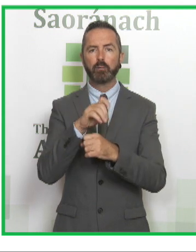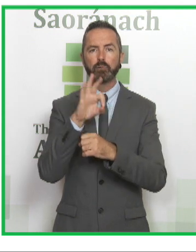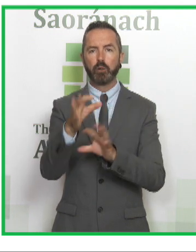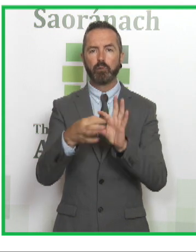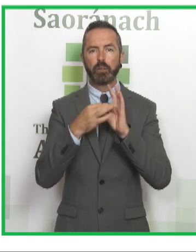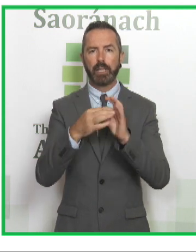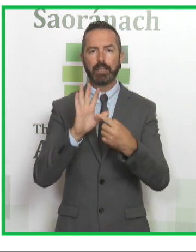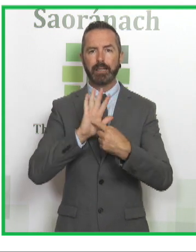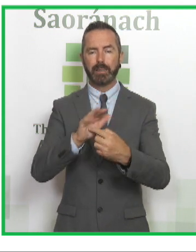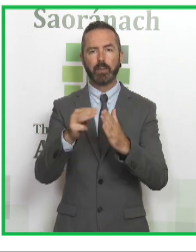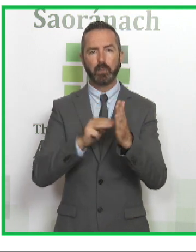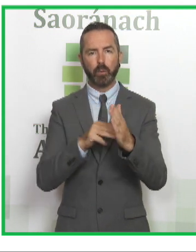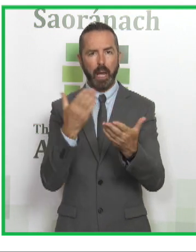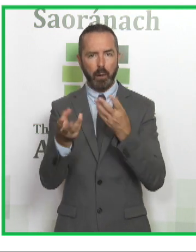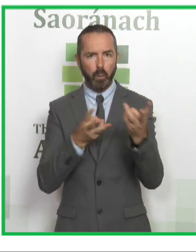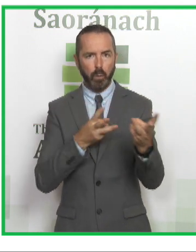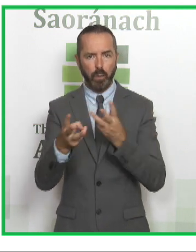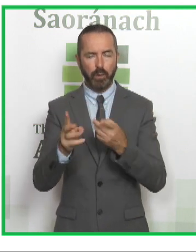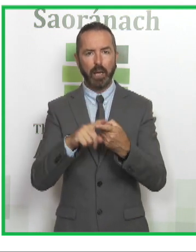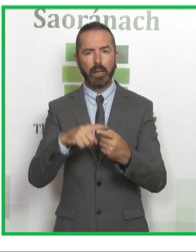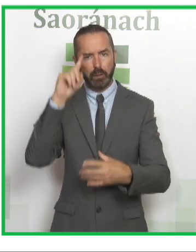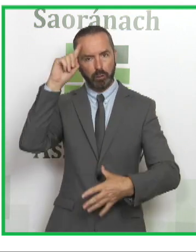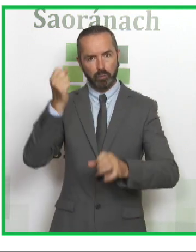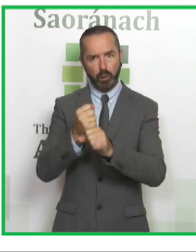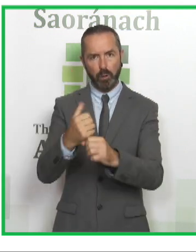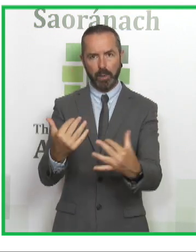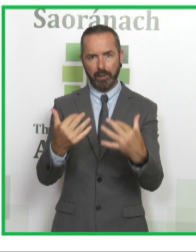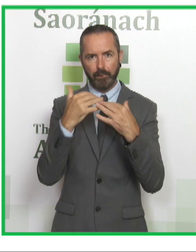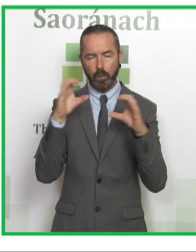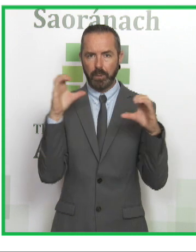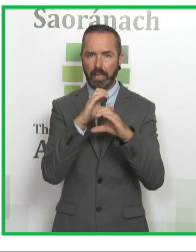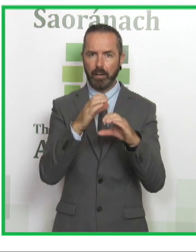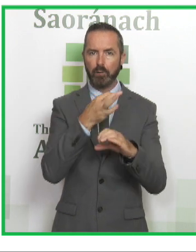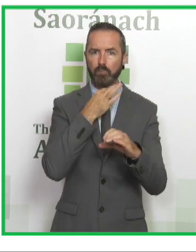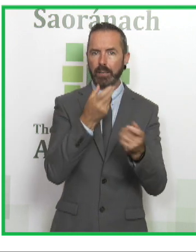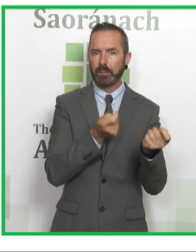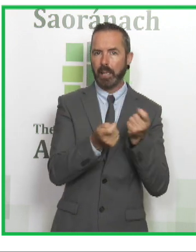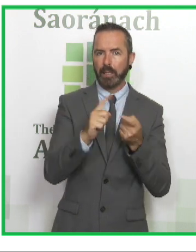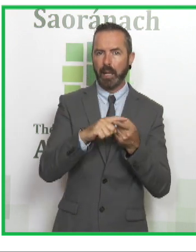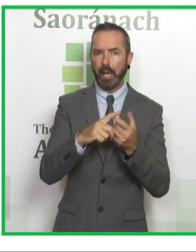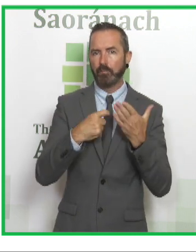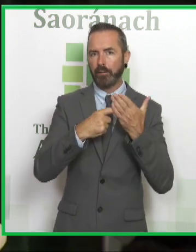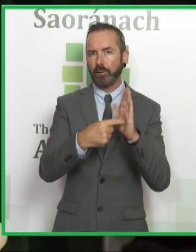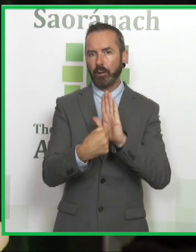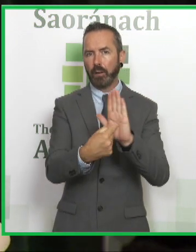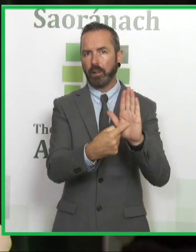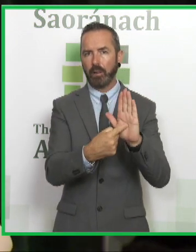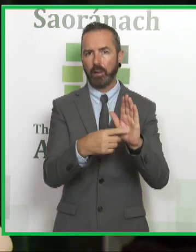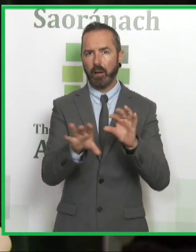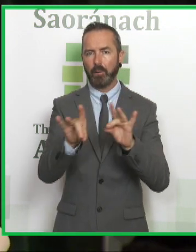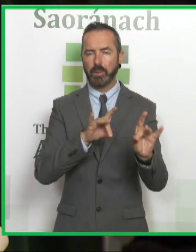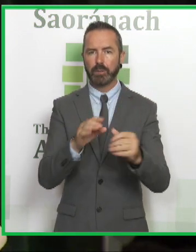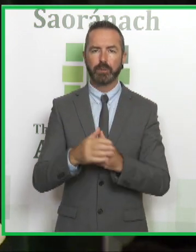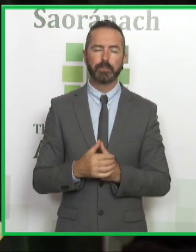that works, trauma-informed care, risk management, and referral options. And